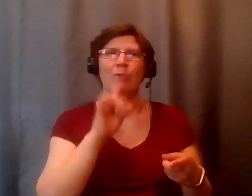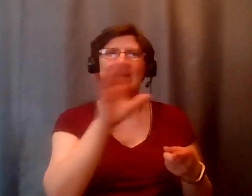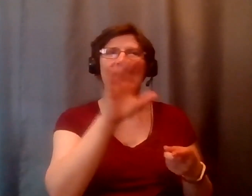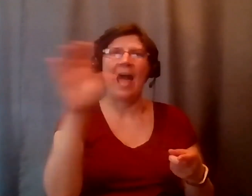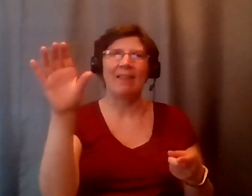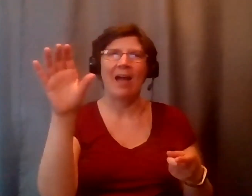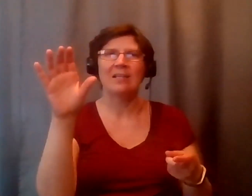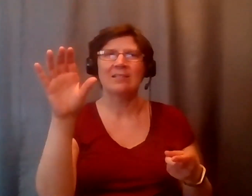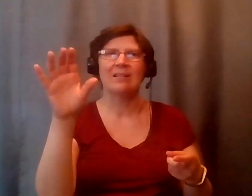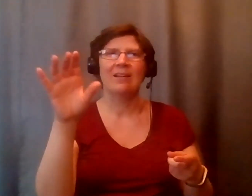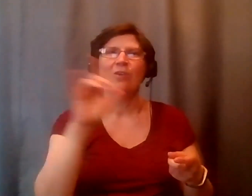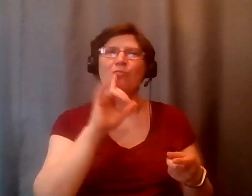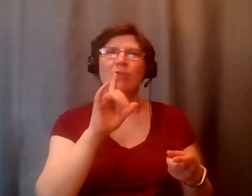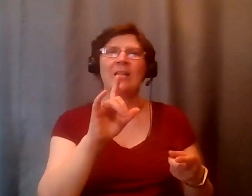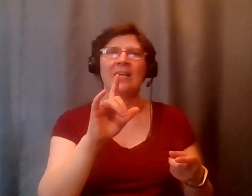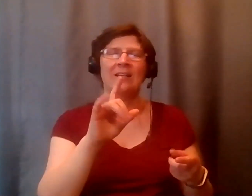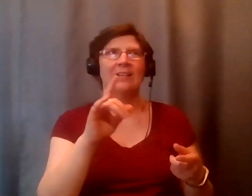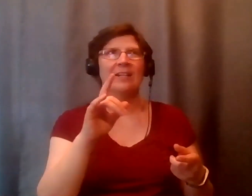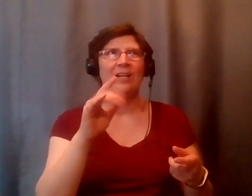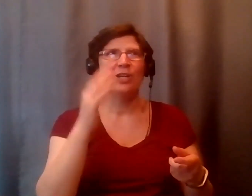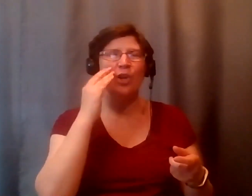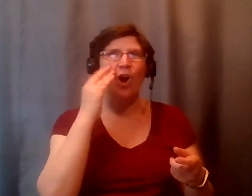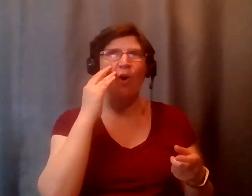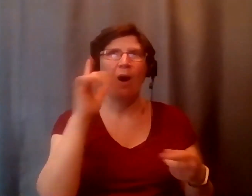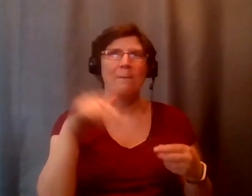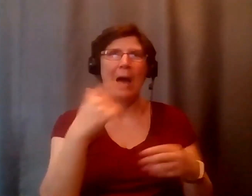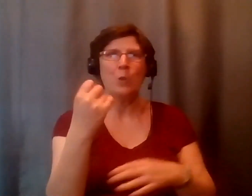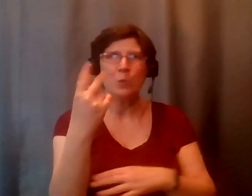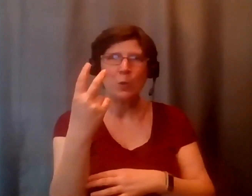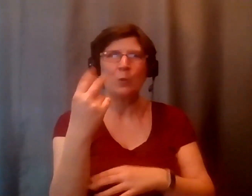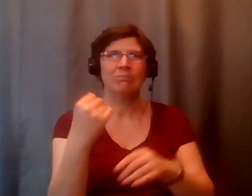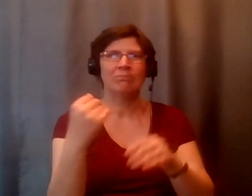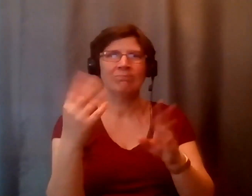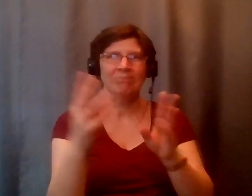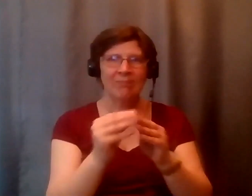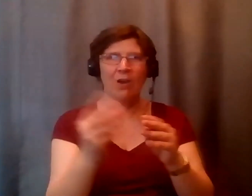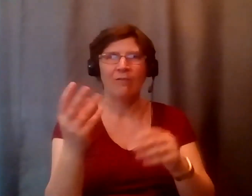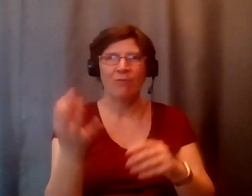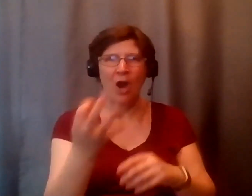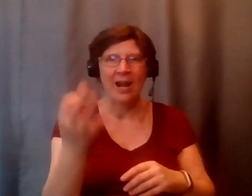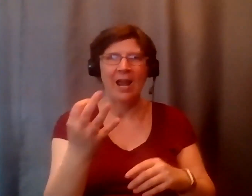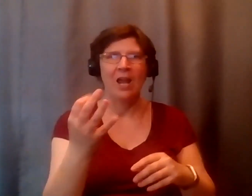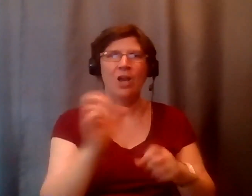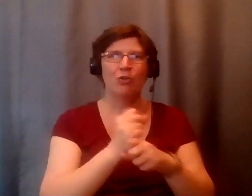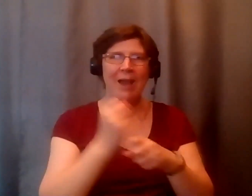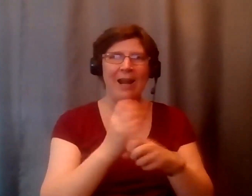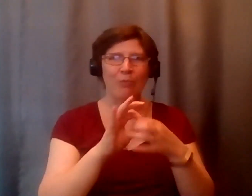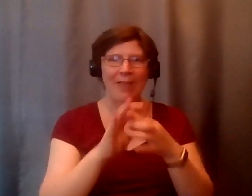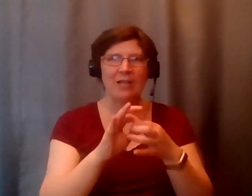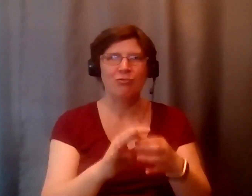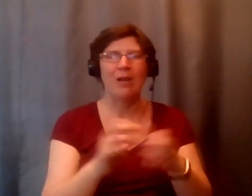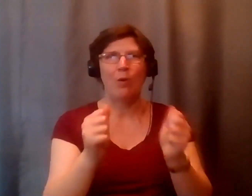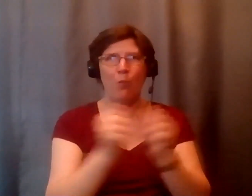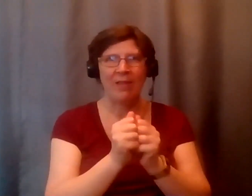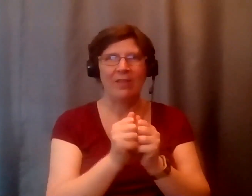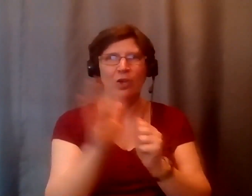Friday's noon webinar around creating relationships with your legislators and working out how to bill becomes a law. I